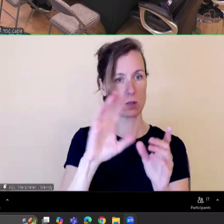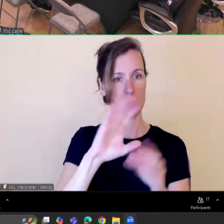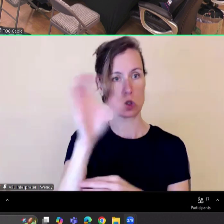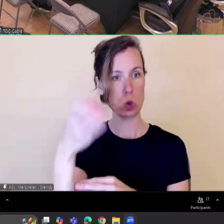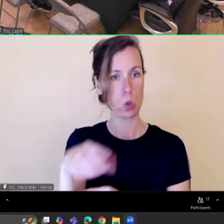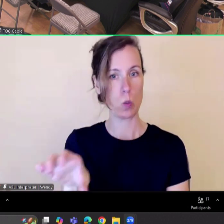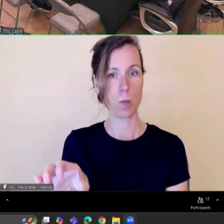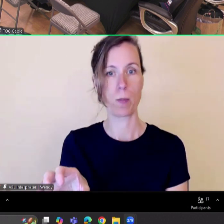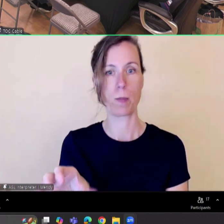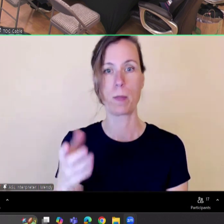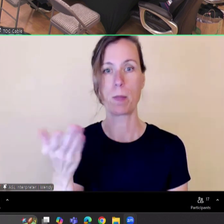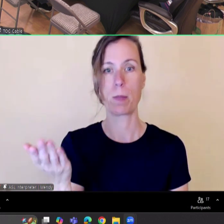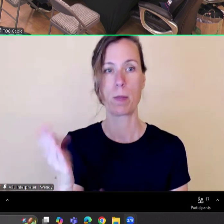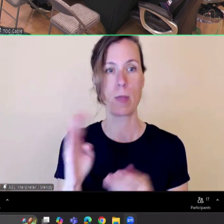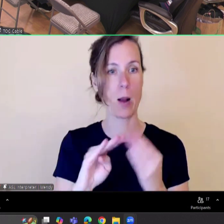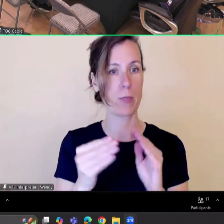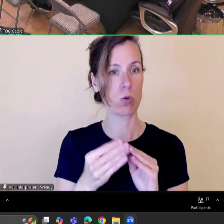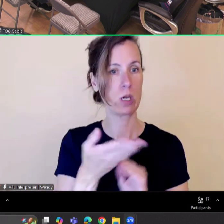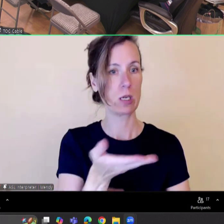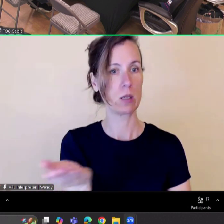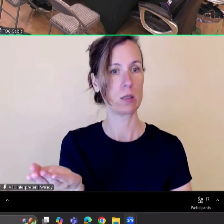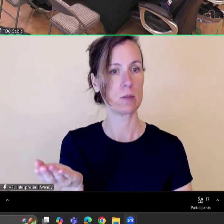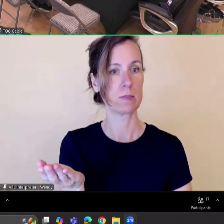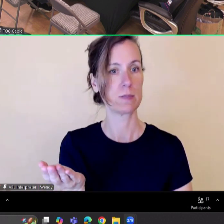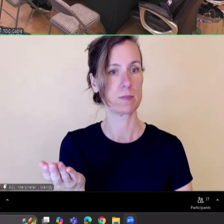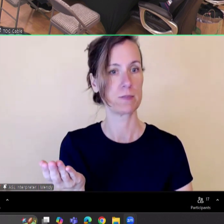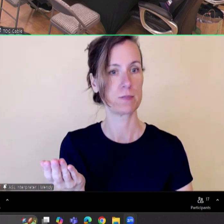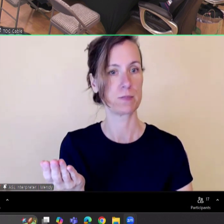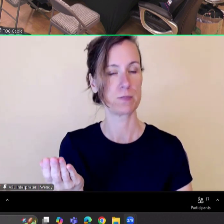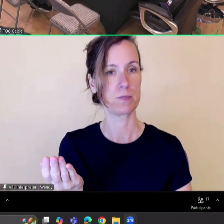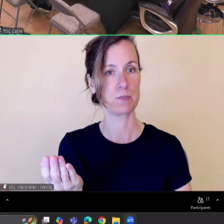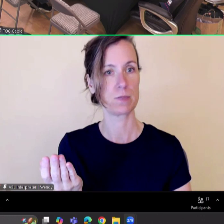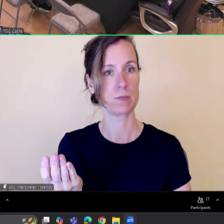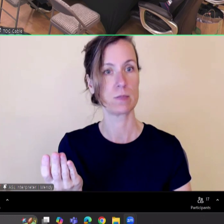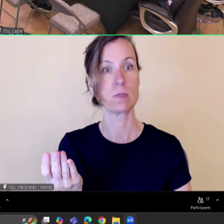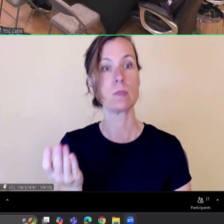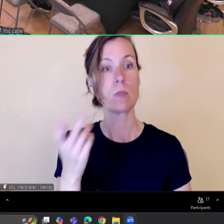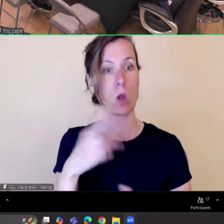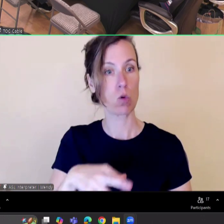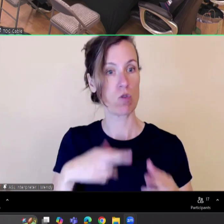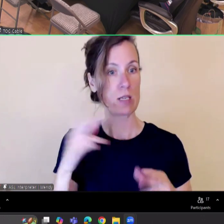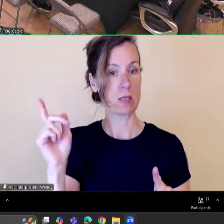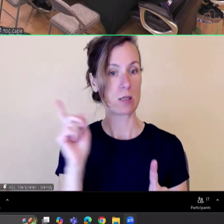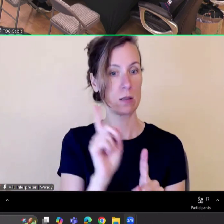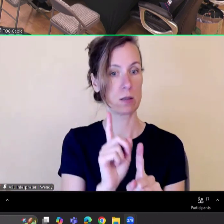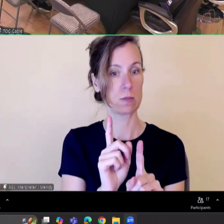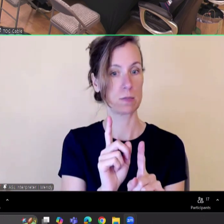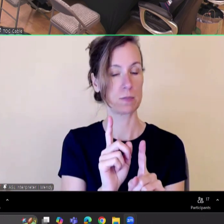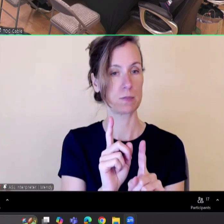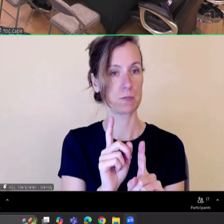in community, we will, oh, did you want to come up for resident input?